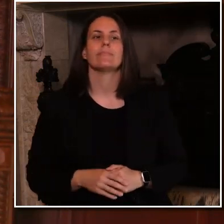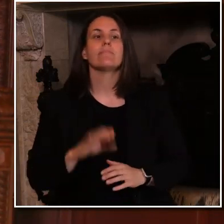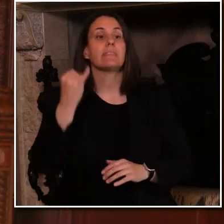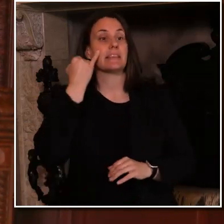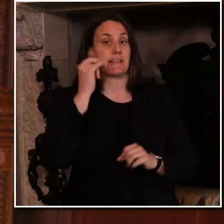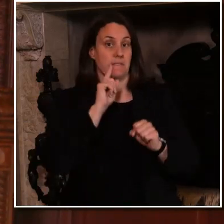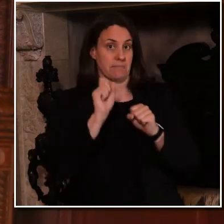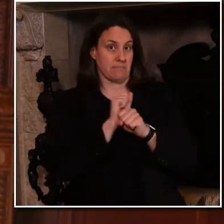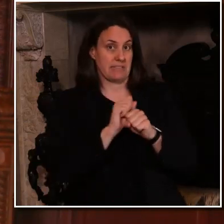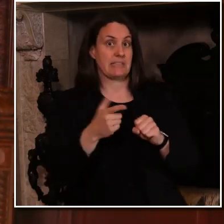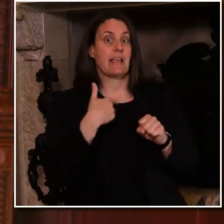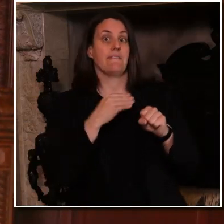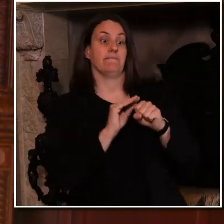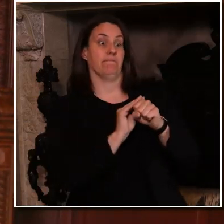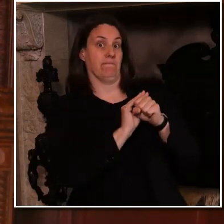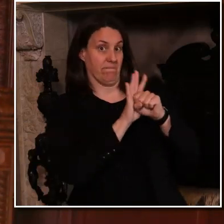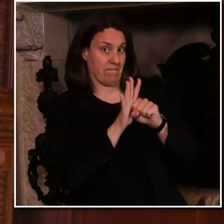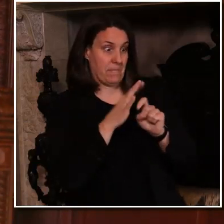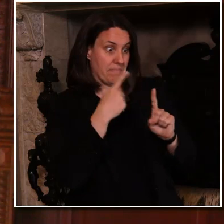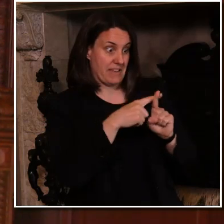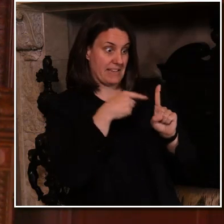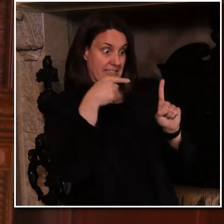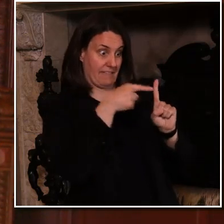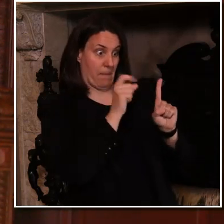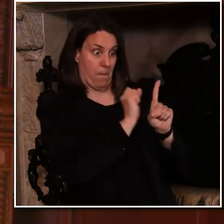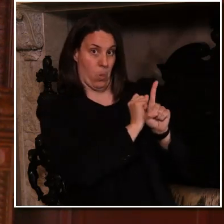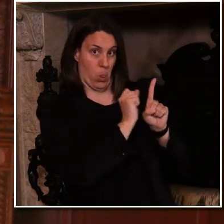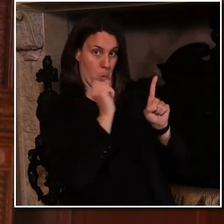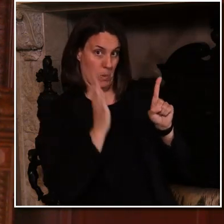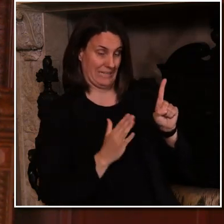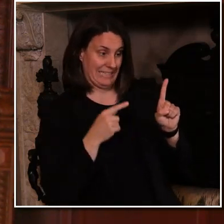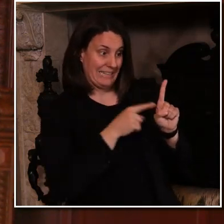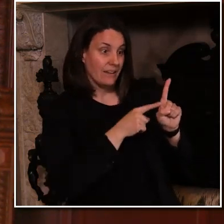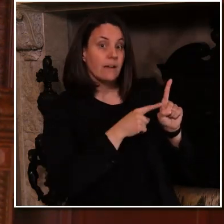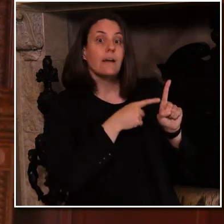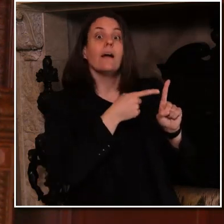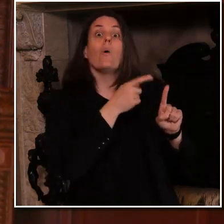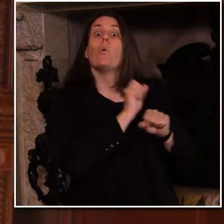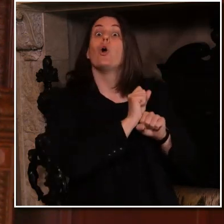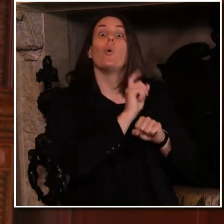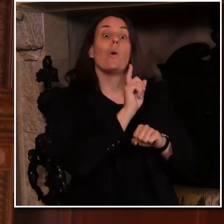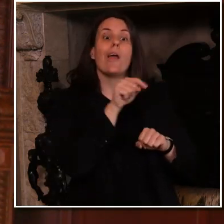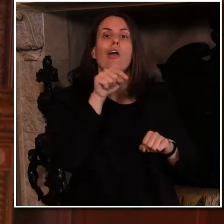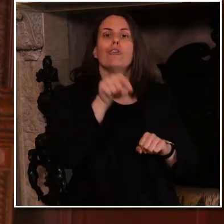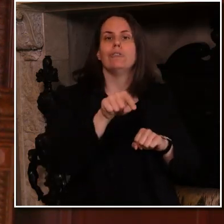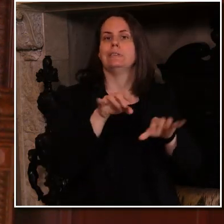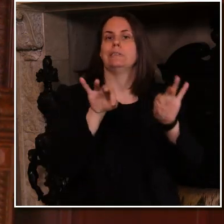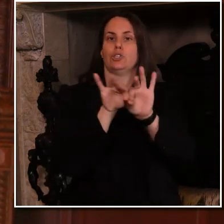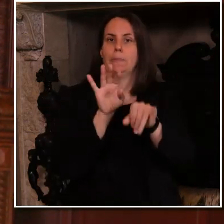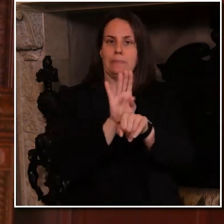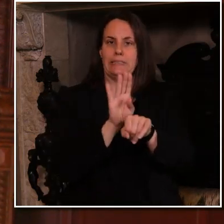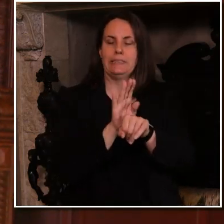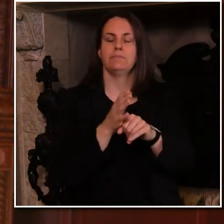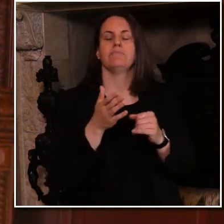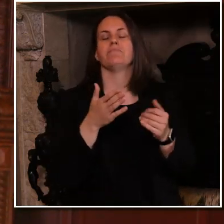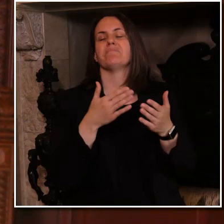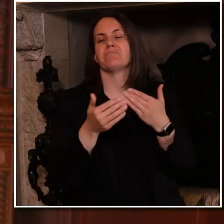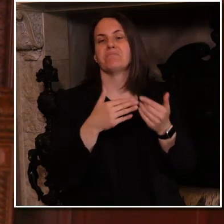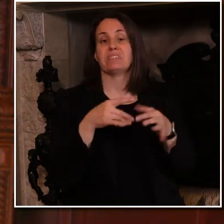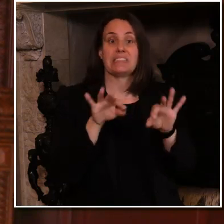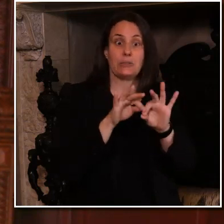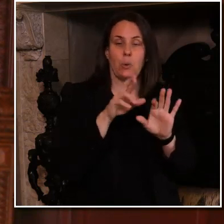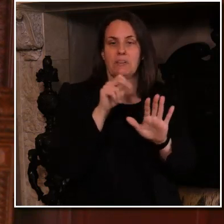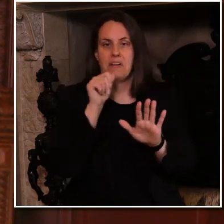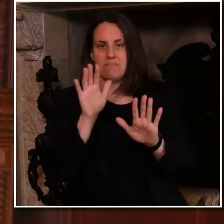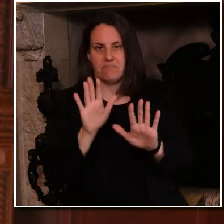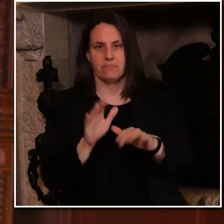whether they're working in essential business or not, the recommendation from public health, and there's broad consensus about this, is that they need to be in isolation